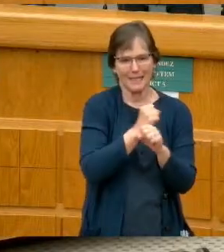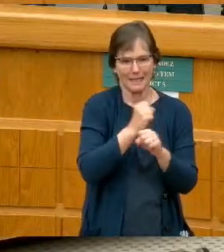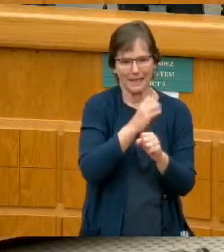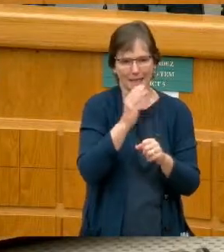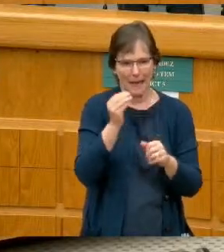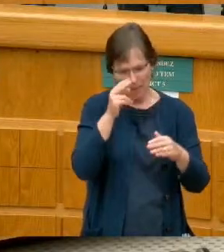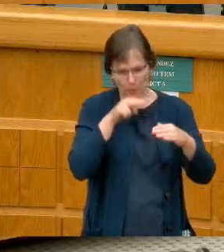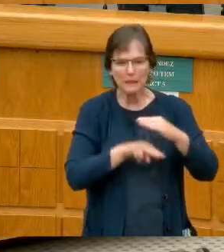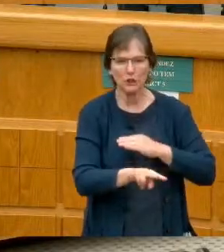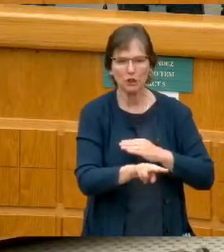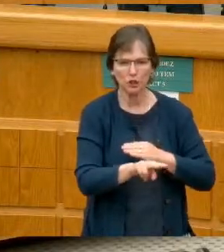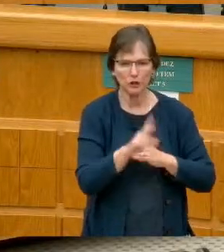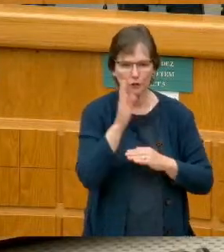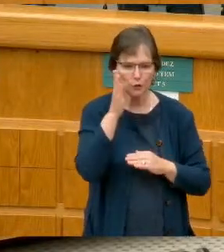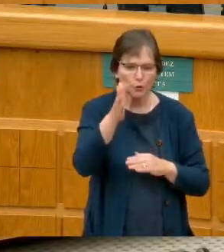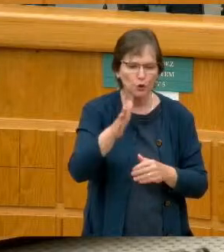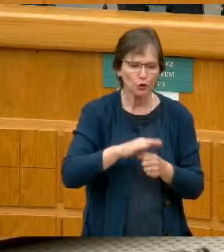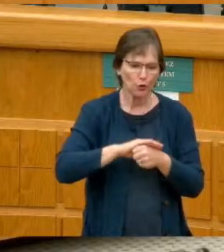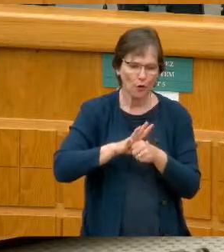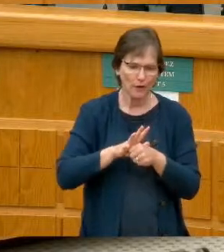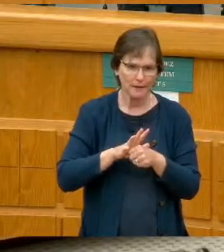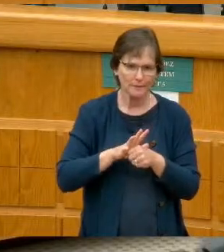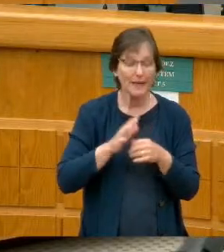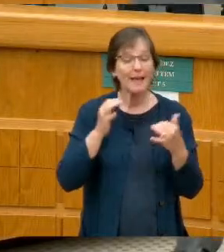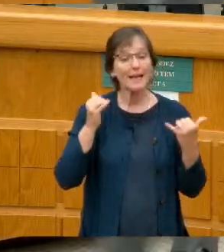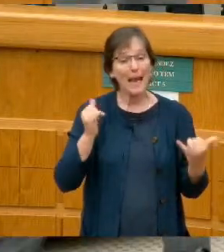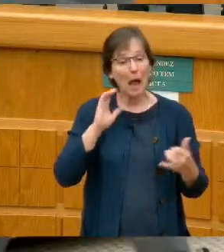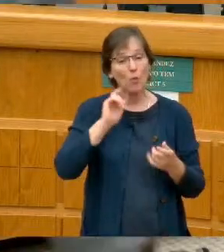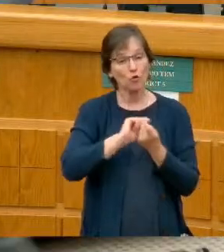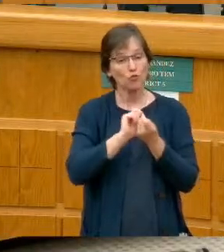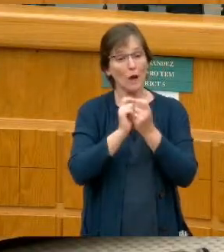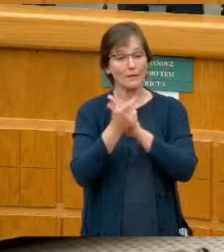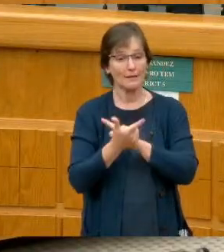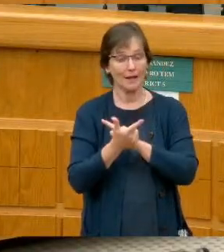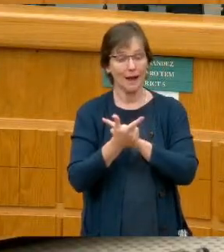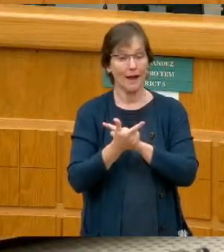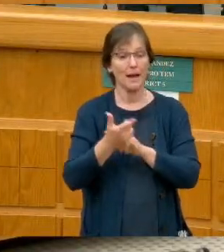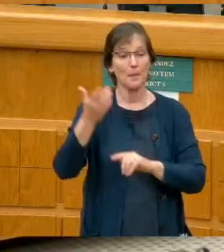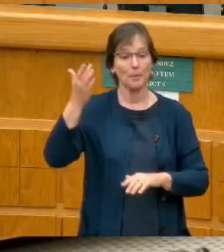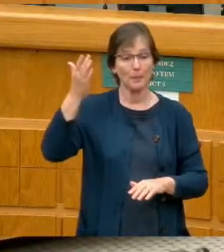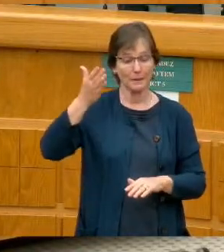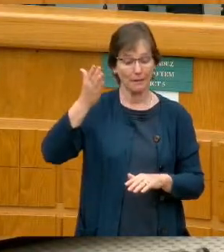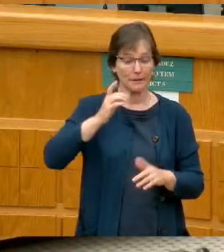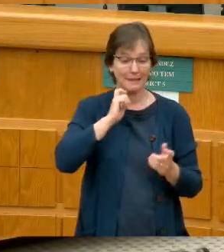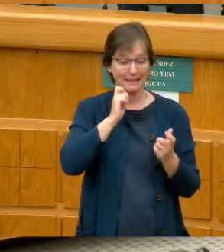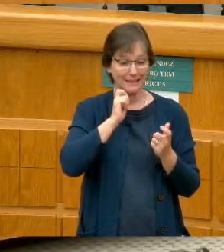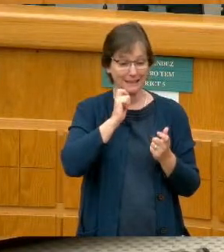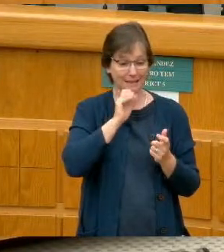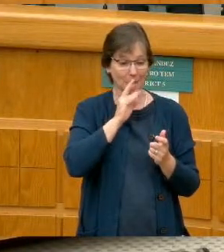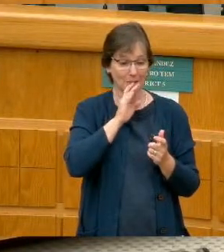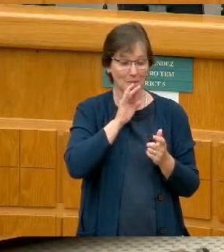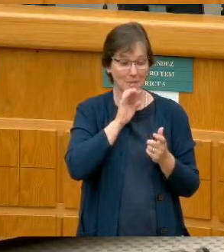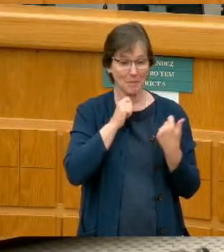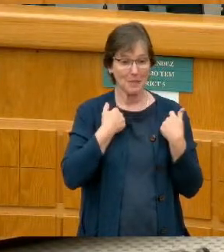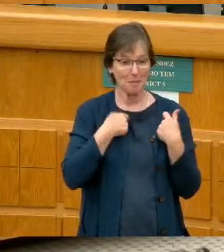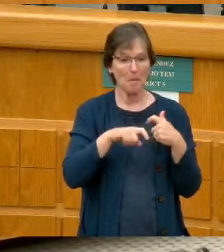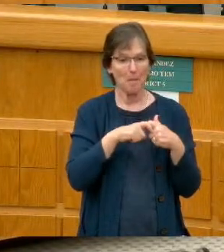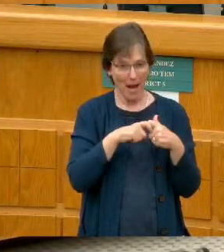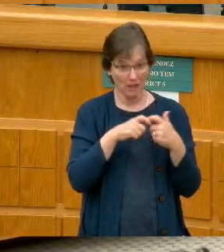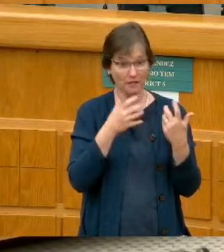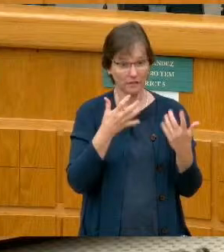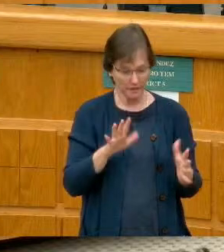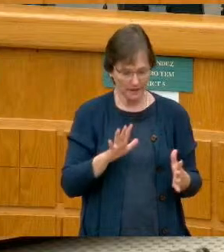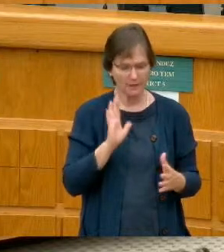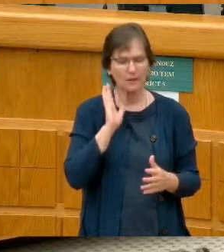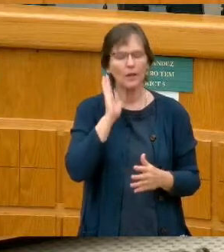items. Thank you. En las últimas 24 horas se han reportado 97 casos confirmados por el coronavirus, haciendo un total